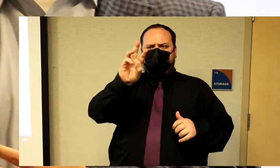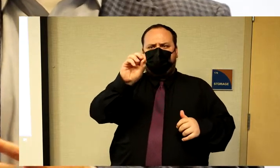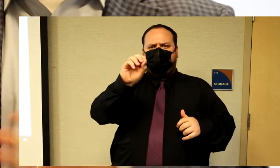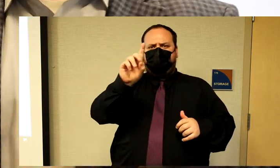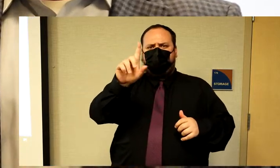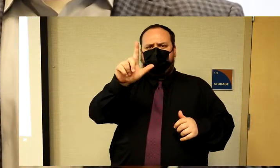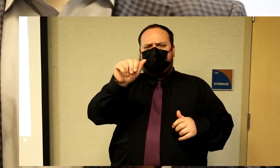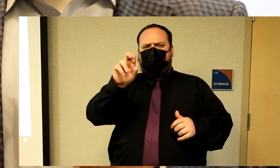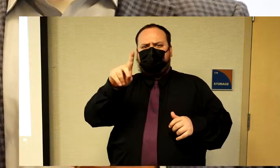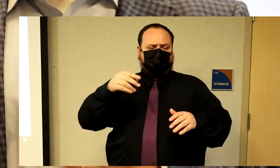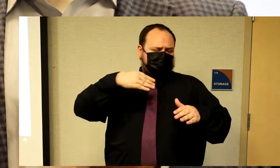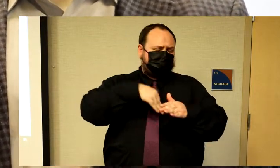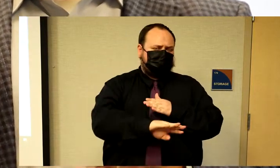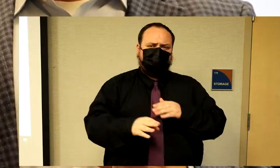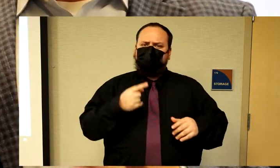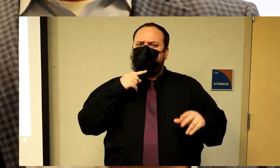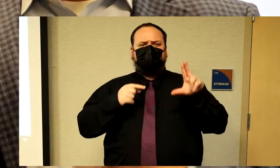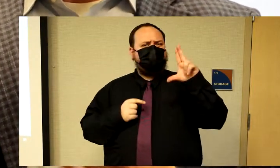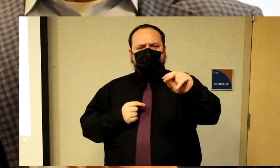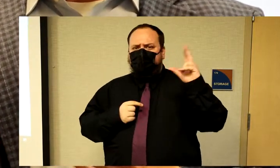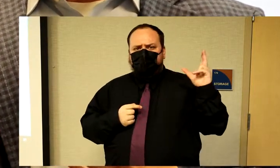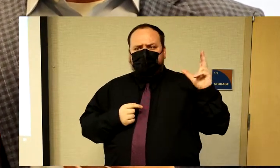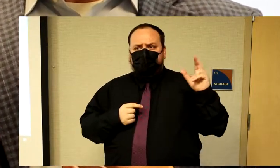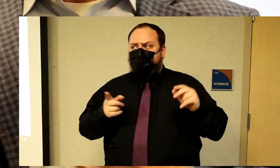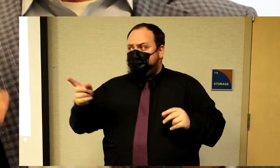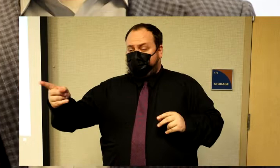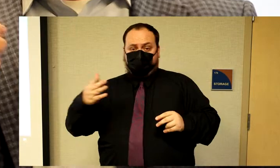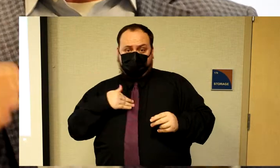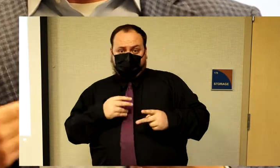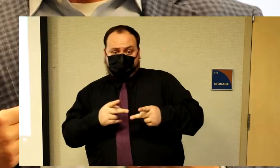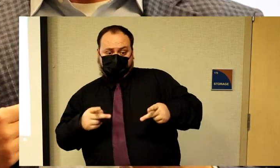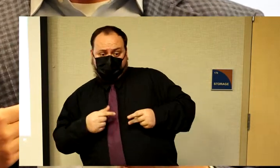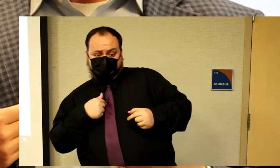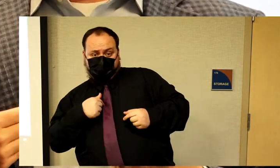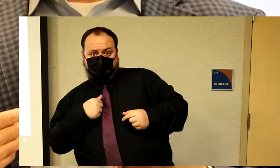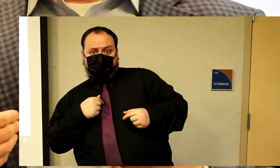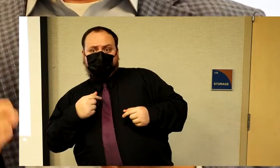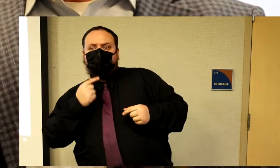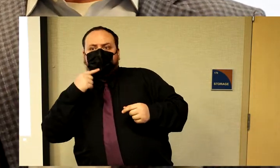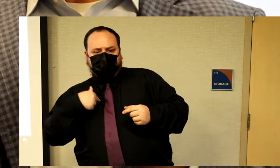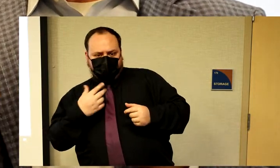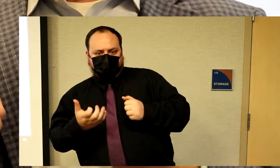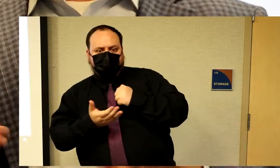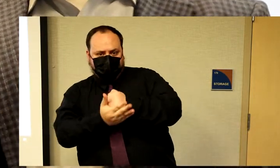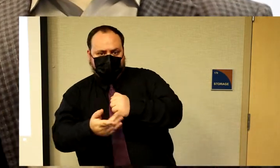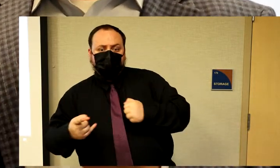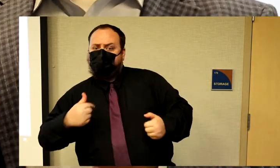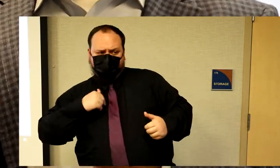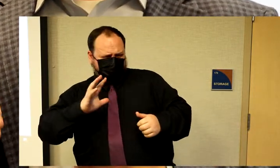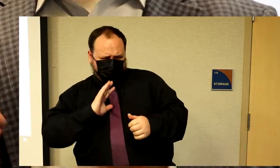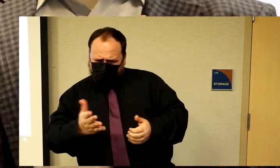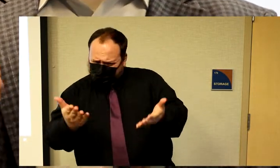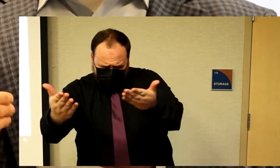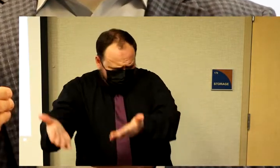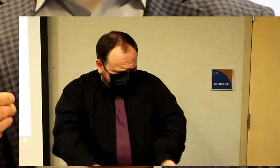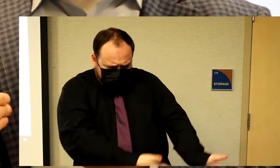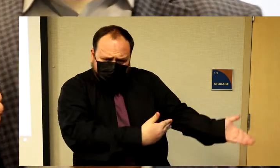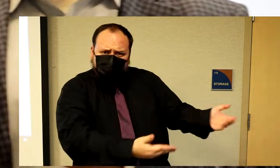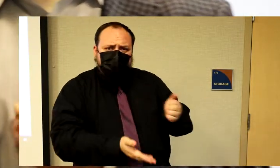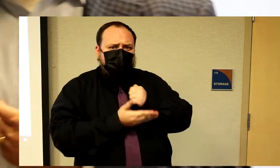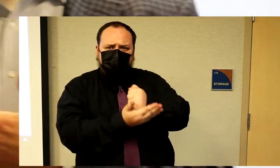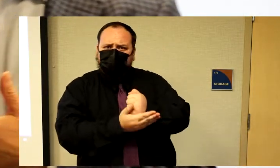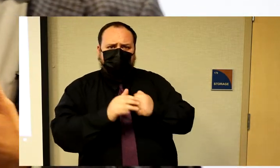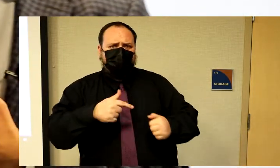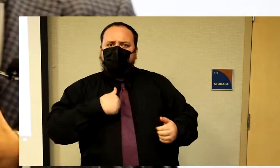Davis territory. My position was exactly the opposite. If you'd like to help one of my constituents, please do. I'm happy to have your help. They would love to have your